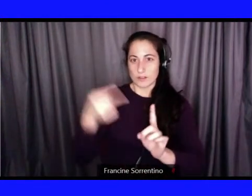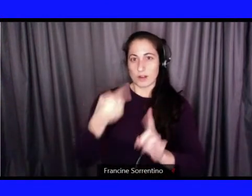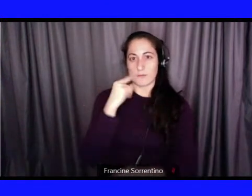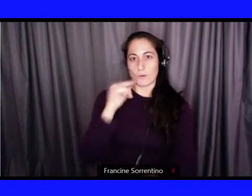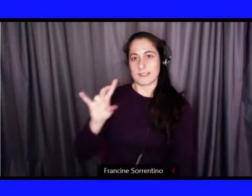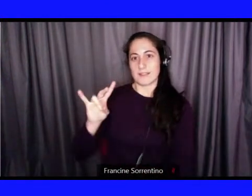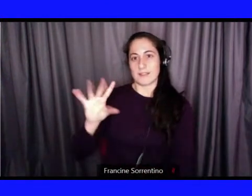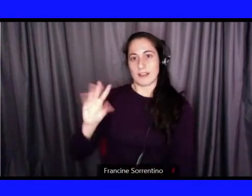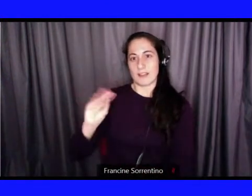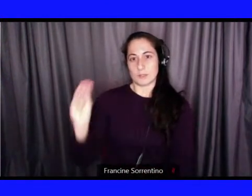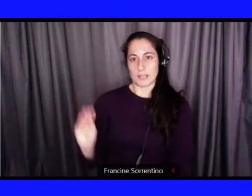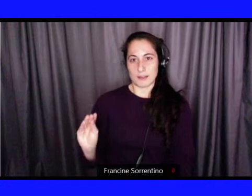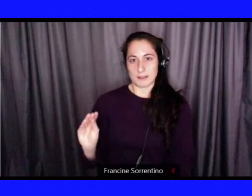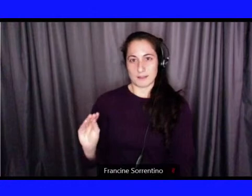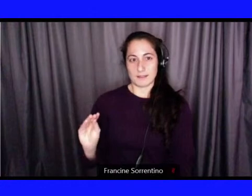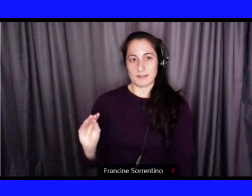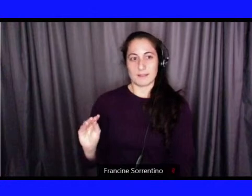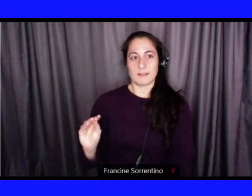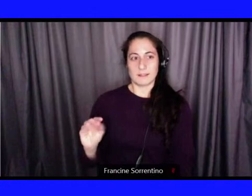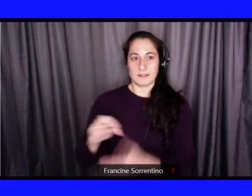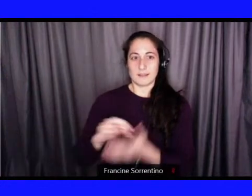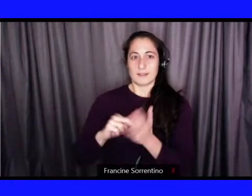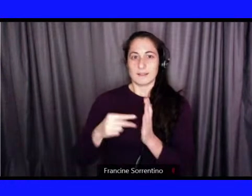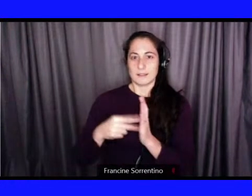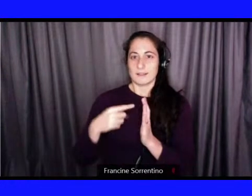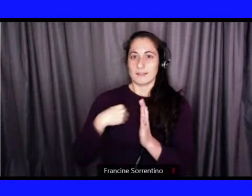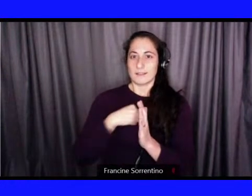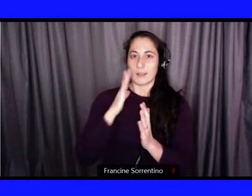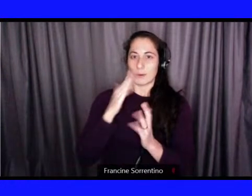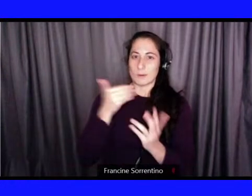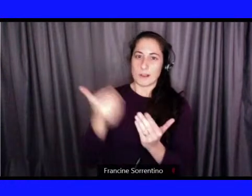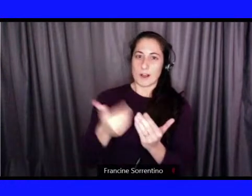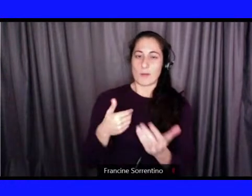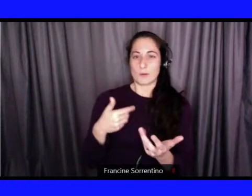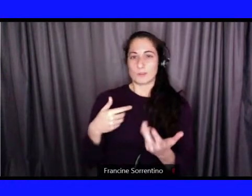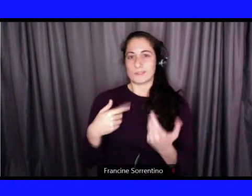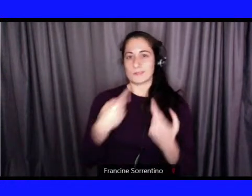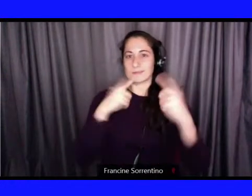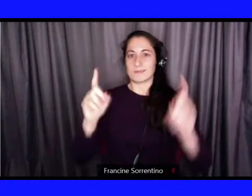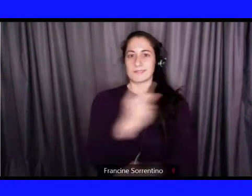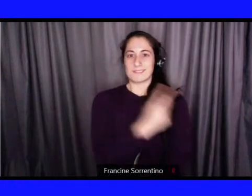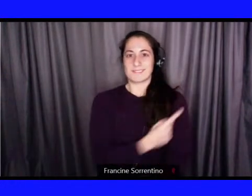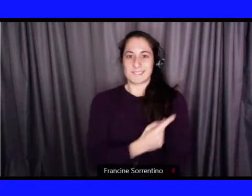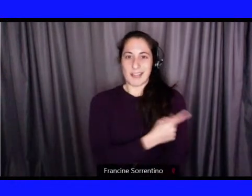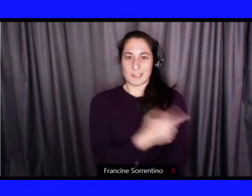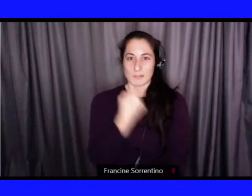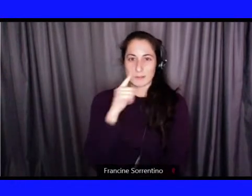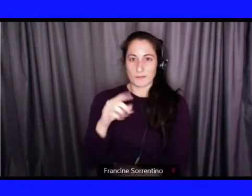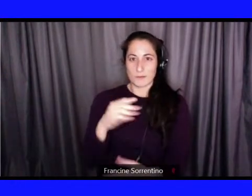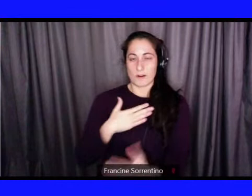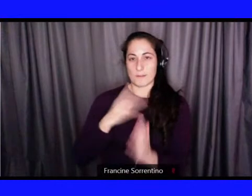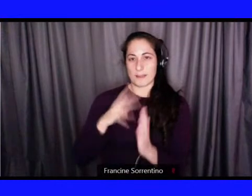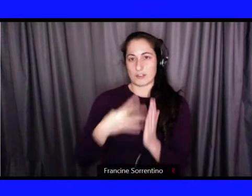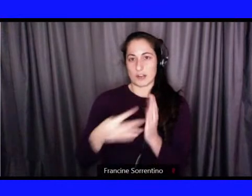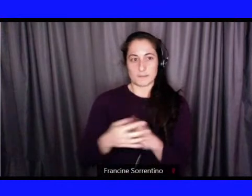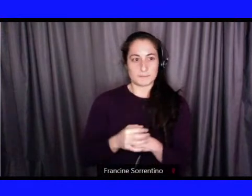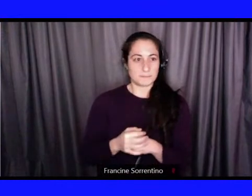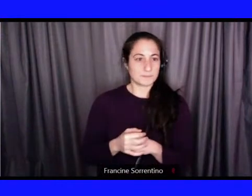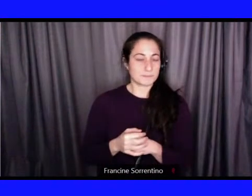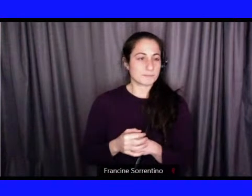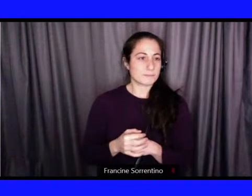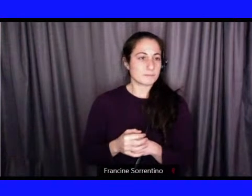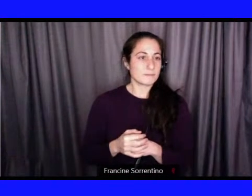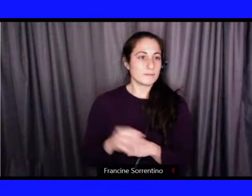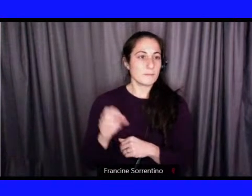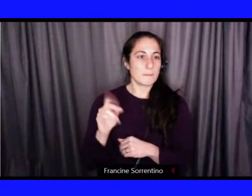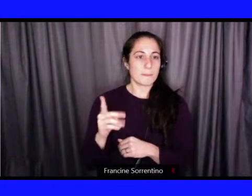there as the work keeps progressing. And then a key one for us, the percentage of uninsured patients who are either enrolled in health insurance